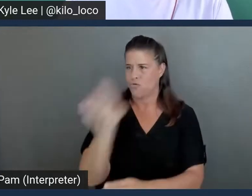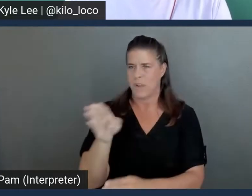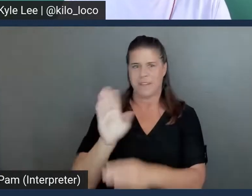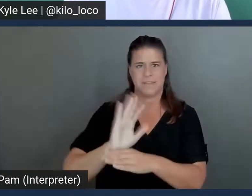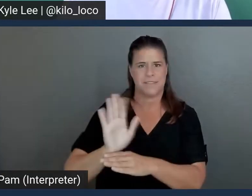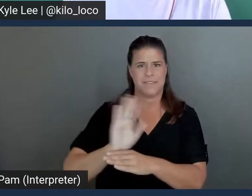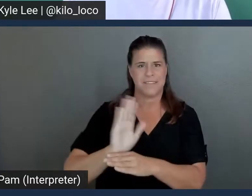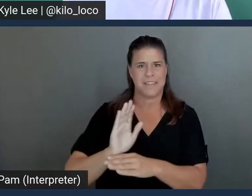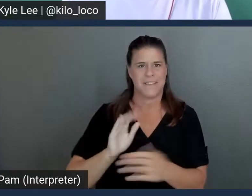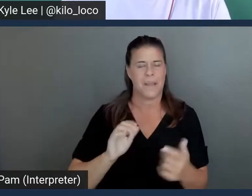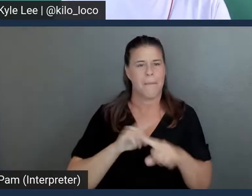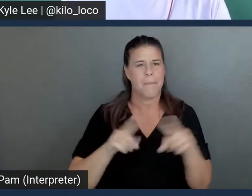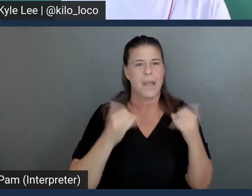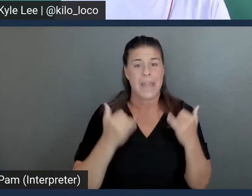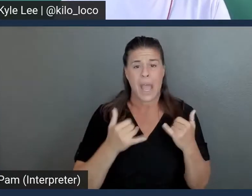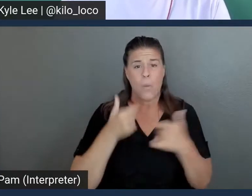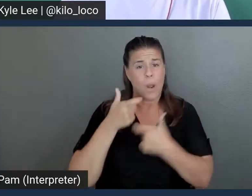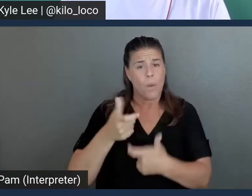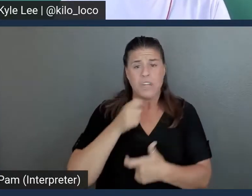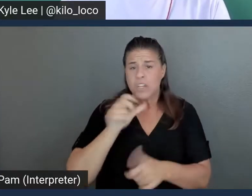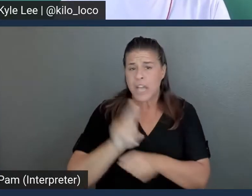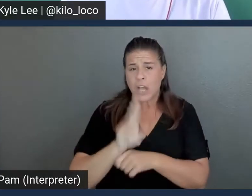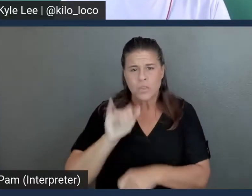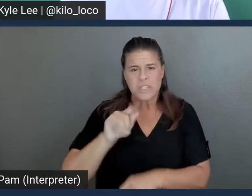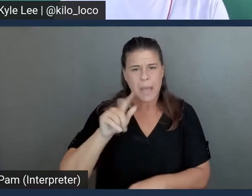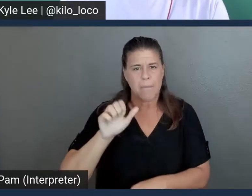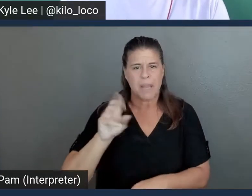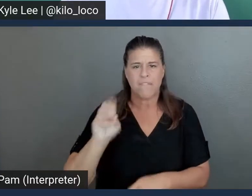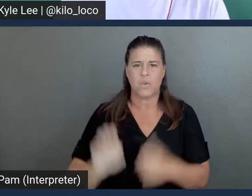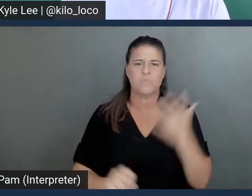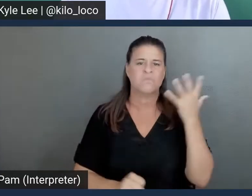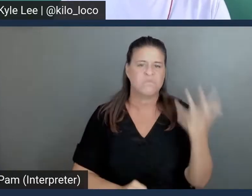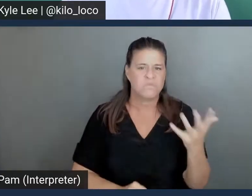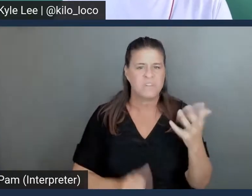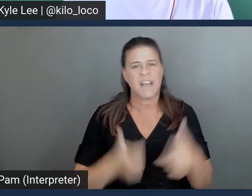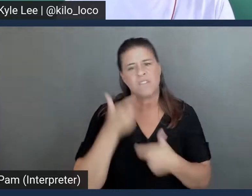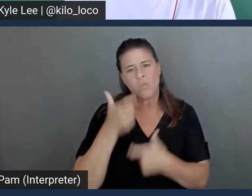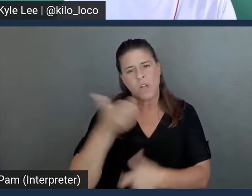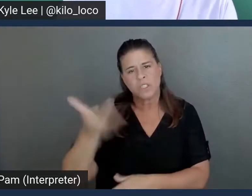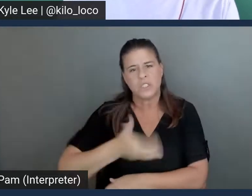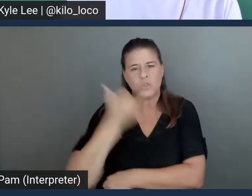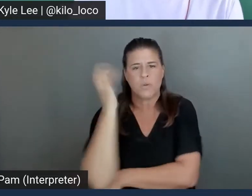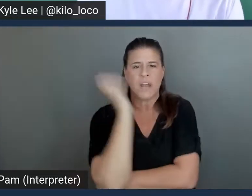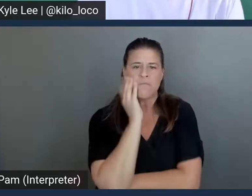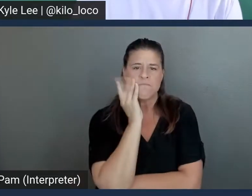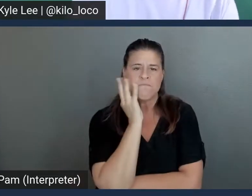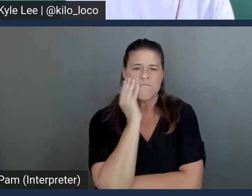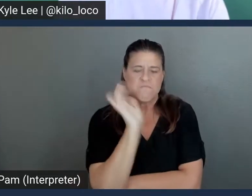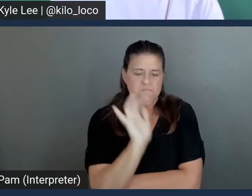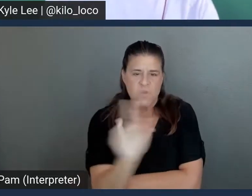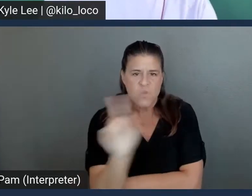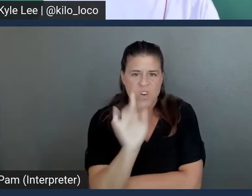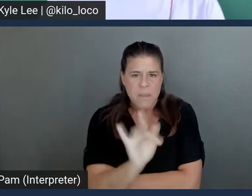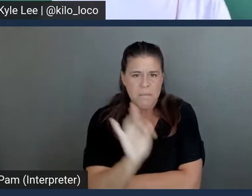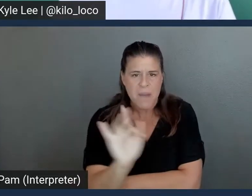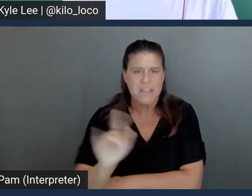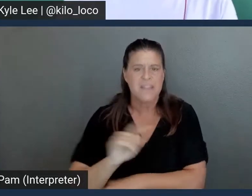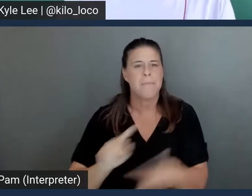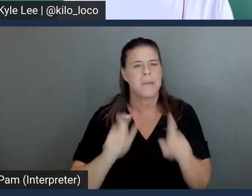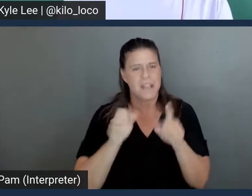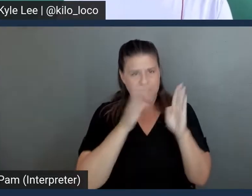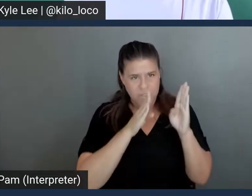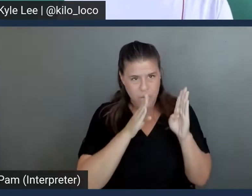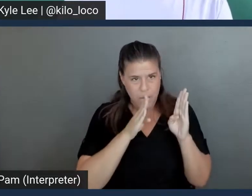watch something that's not on a platform and like I'm missing this button, where is it, right? I wish it existed. So if you plan to